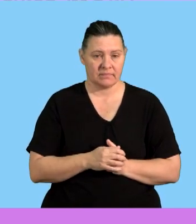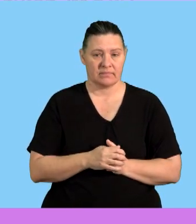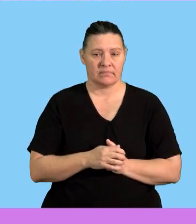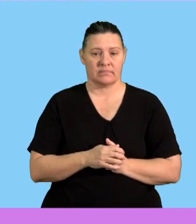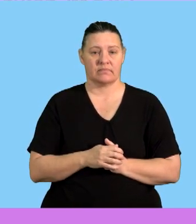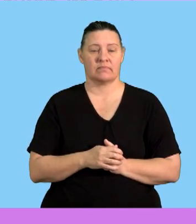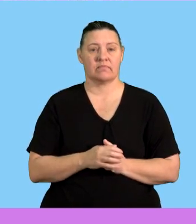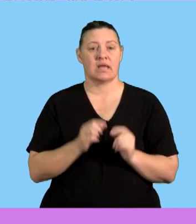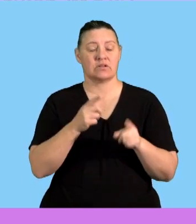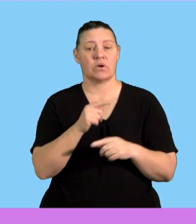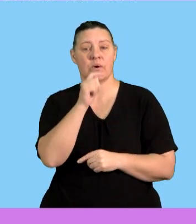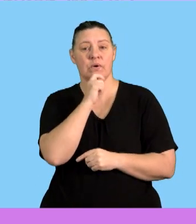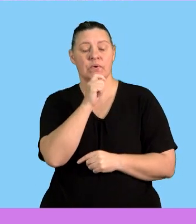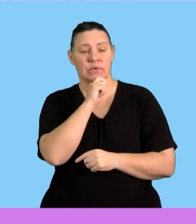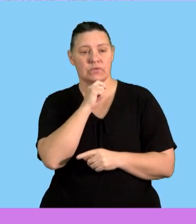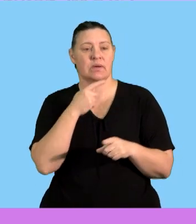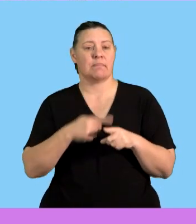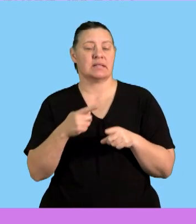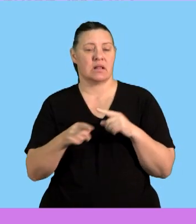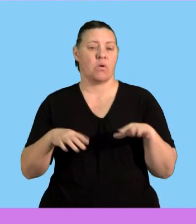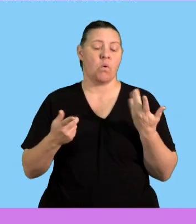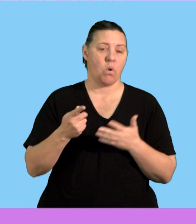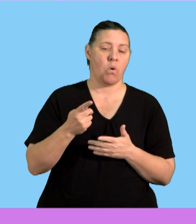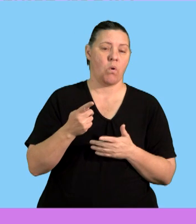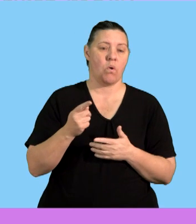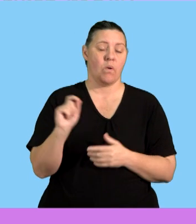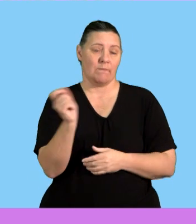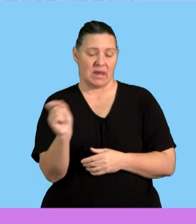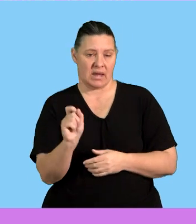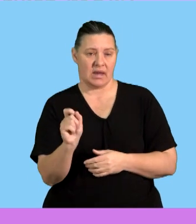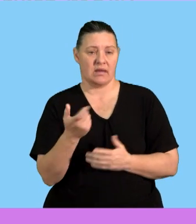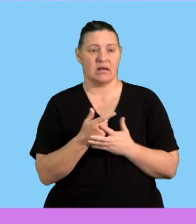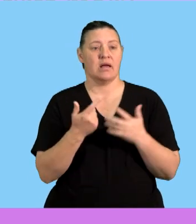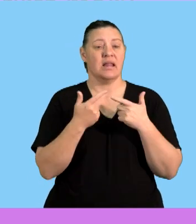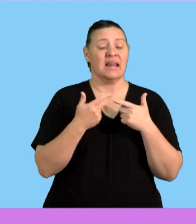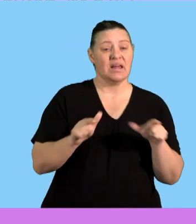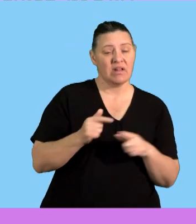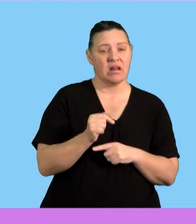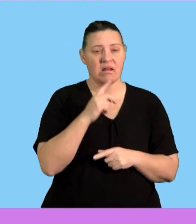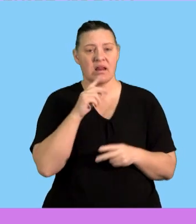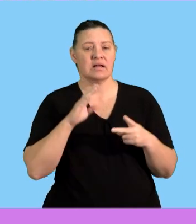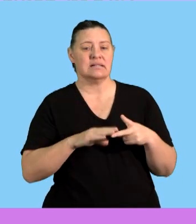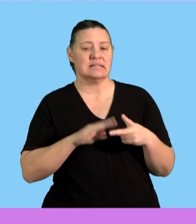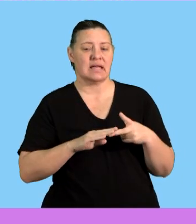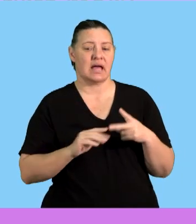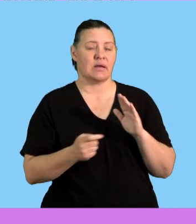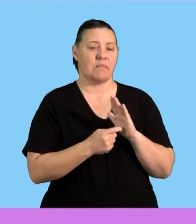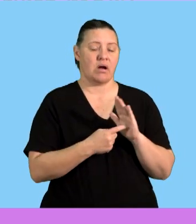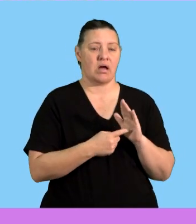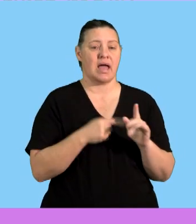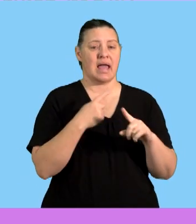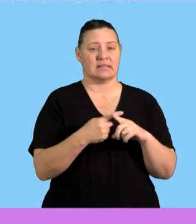is. The instruction says, use a pencil or a pen and a level to make the second